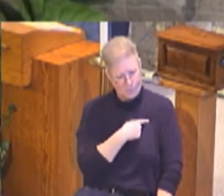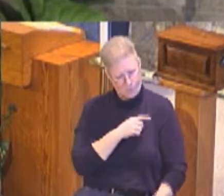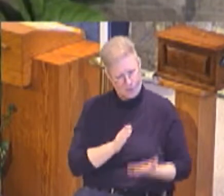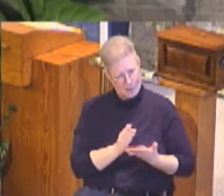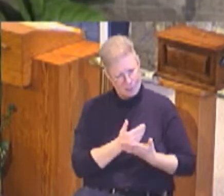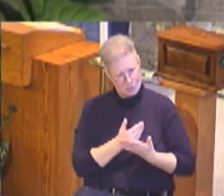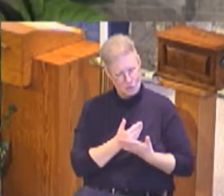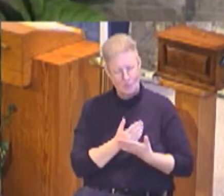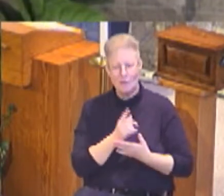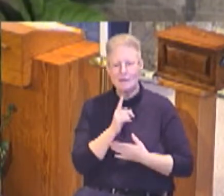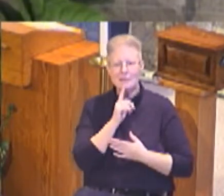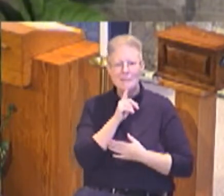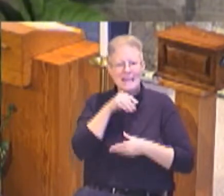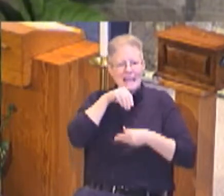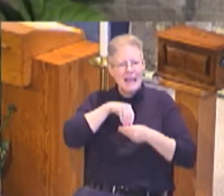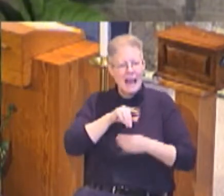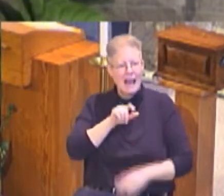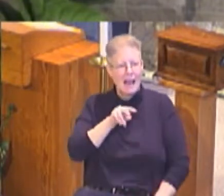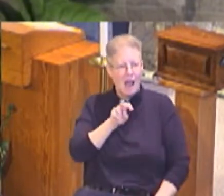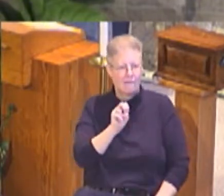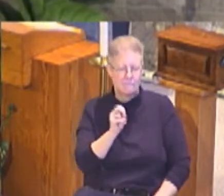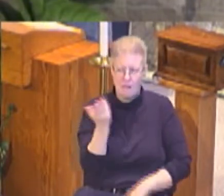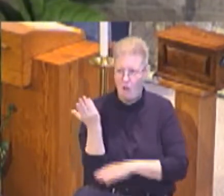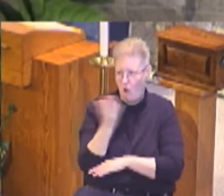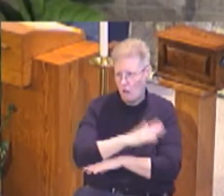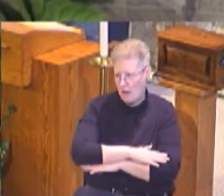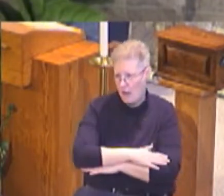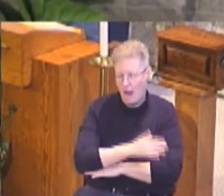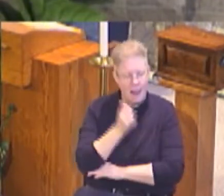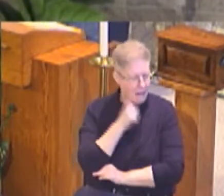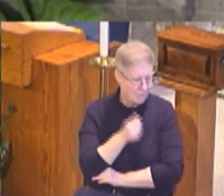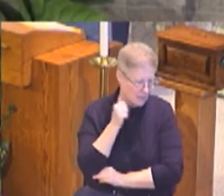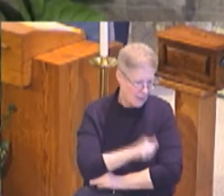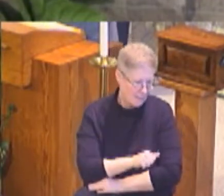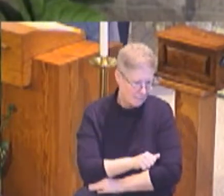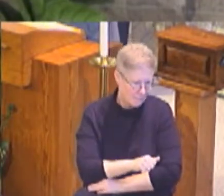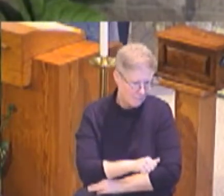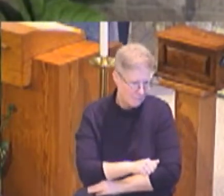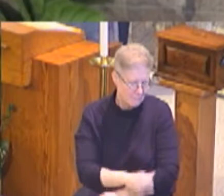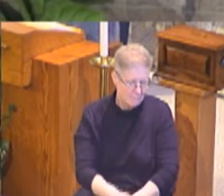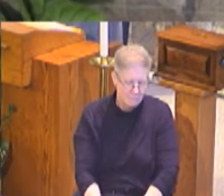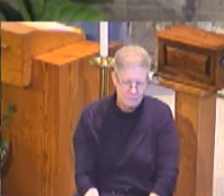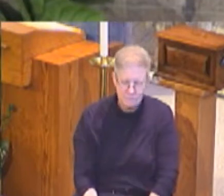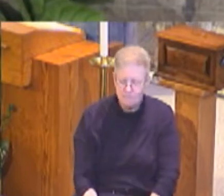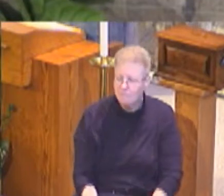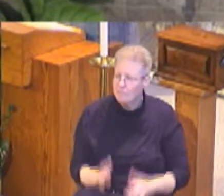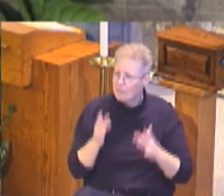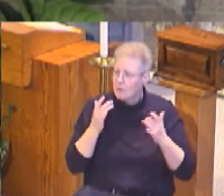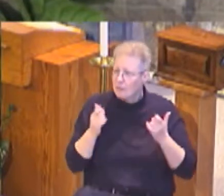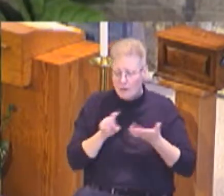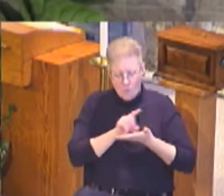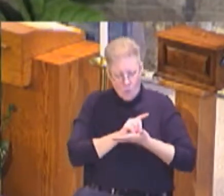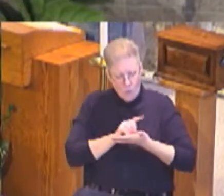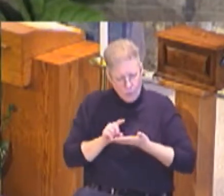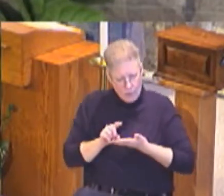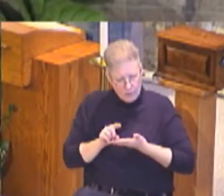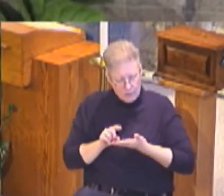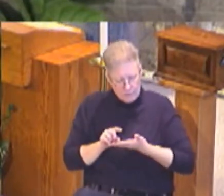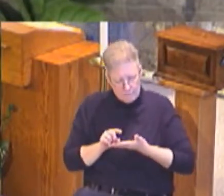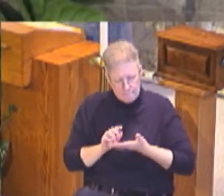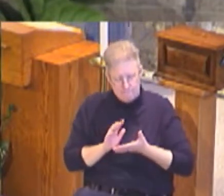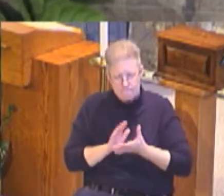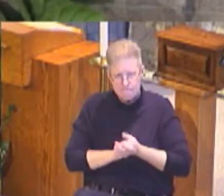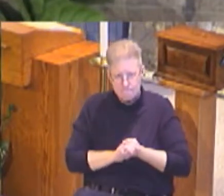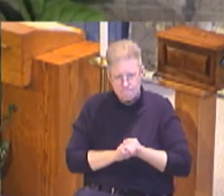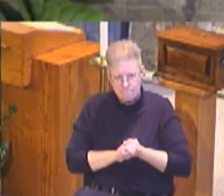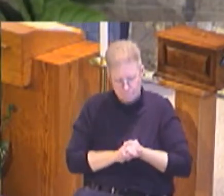in love all day, every day. So let this week be all about opening your